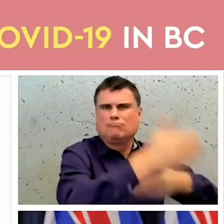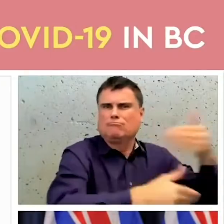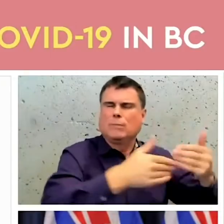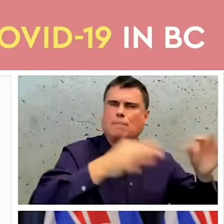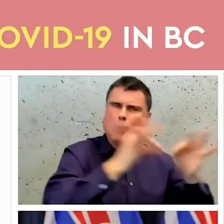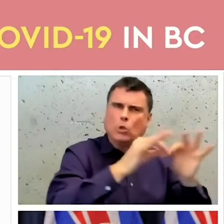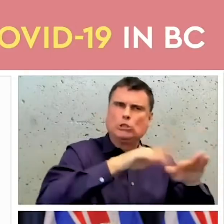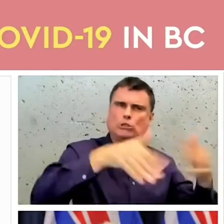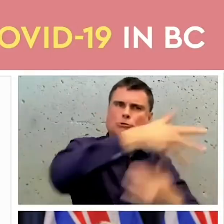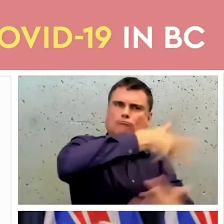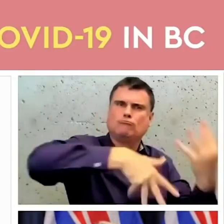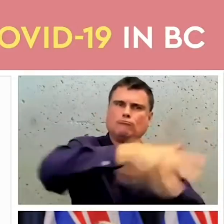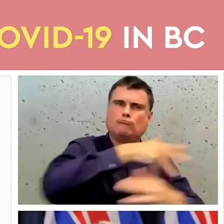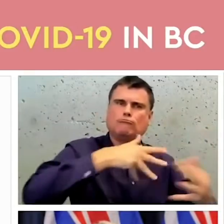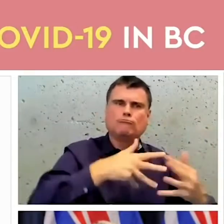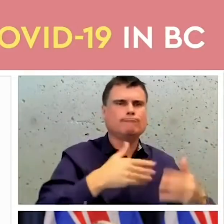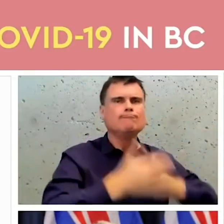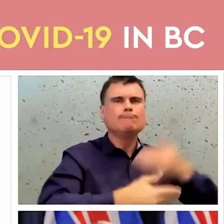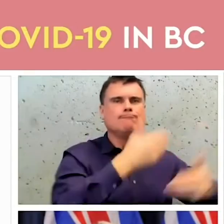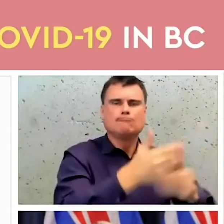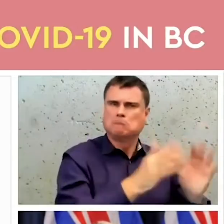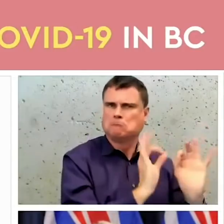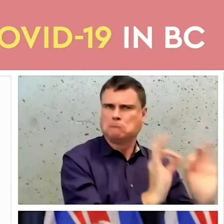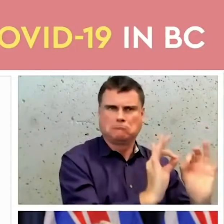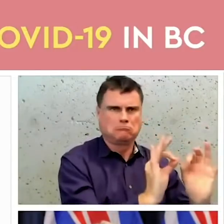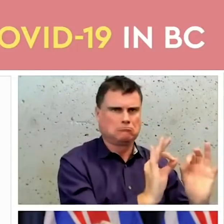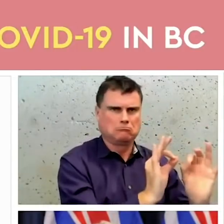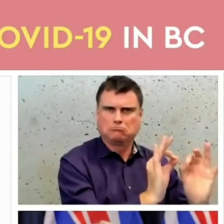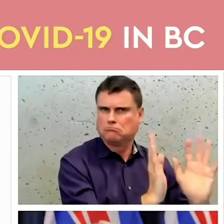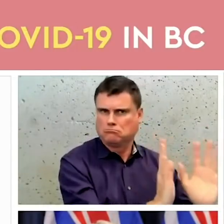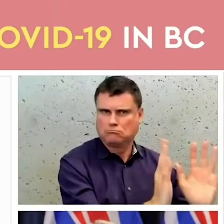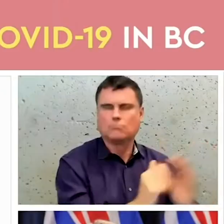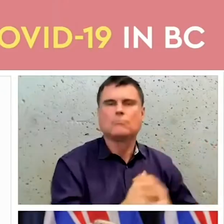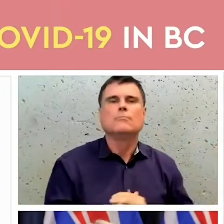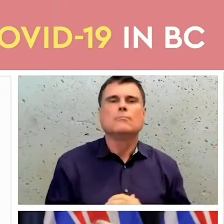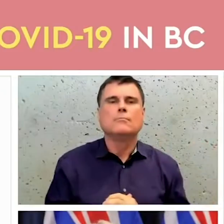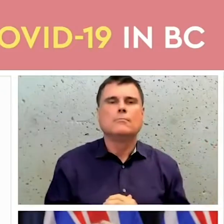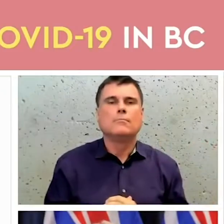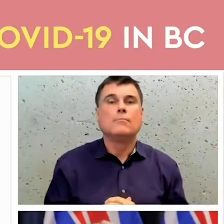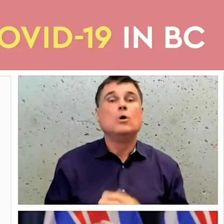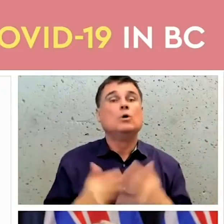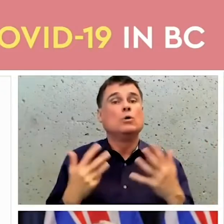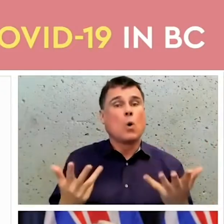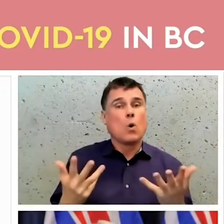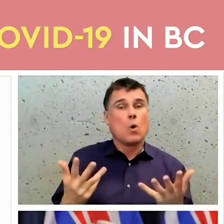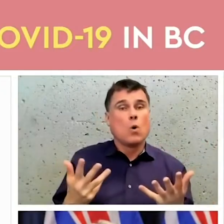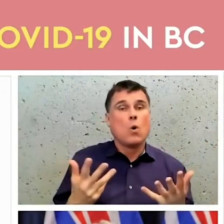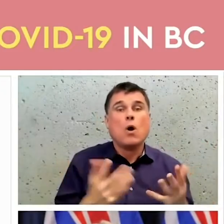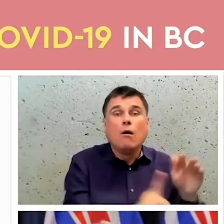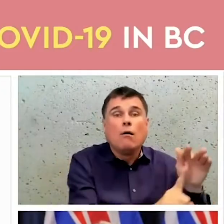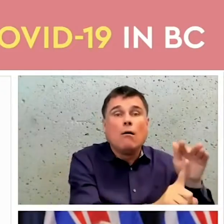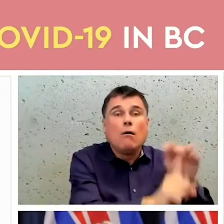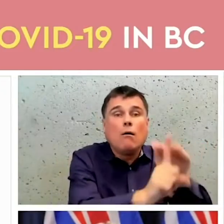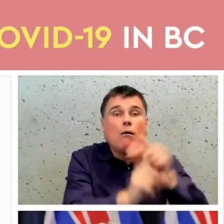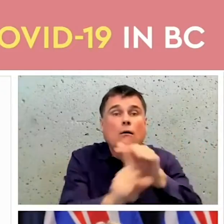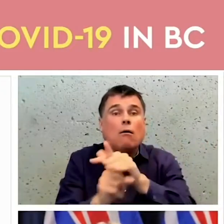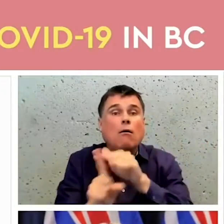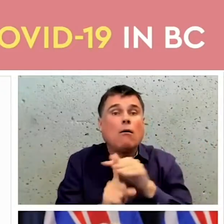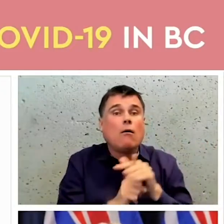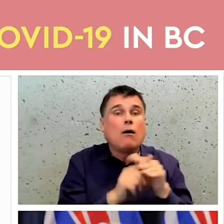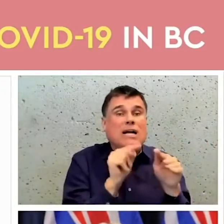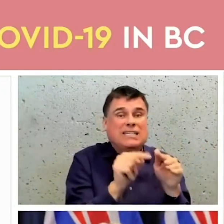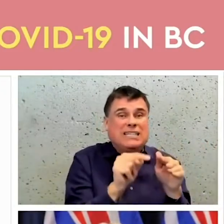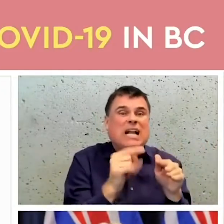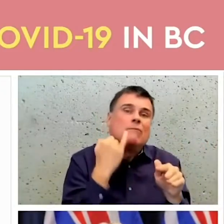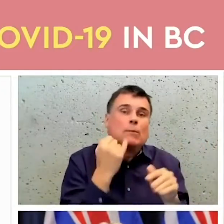we do have, they've ranged in size from 2 to 18, with the median size being 3. So that's